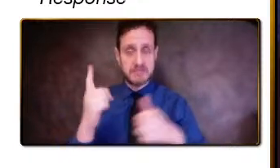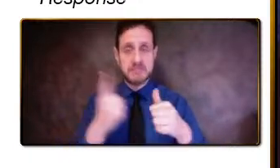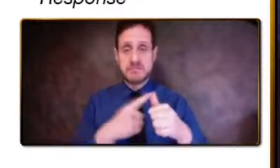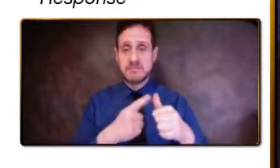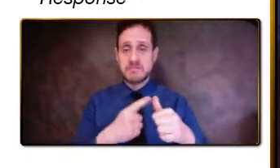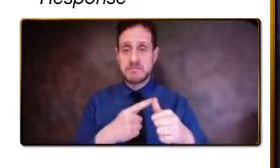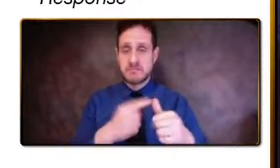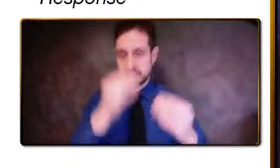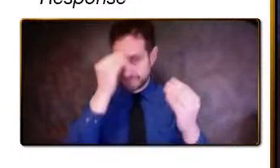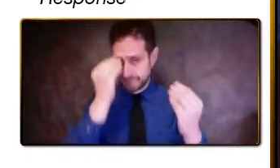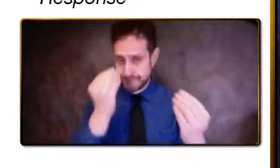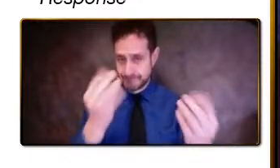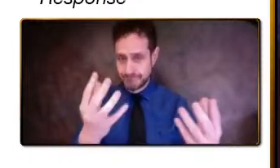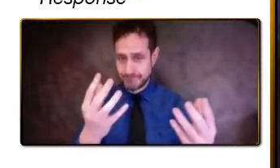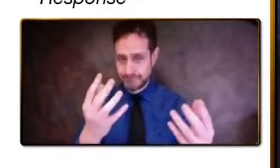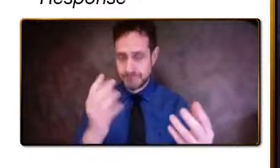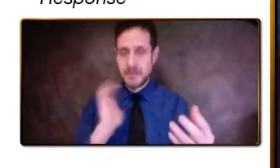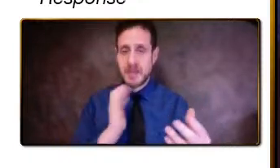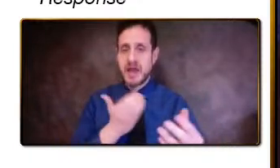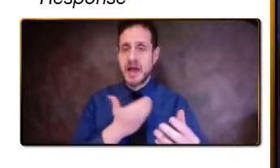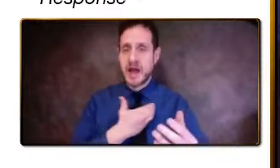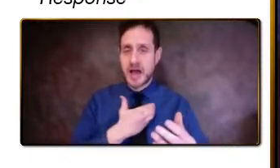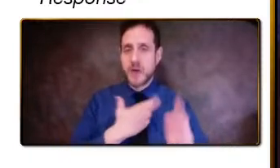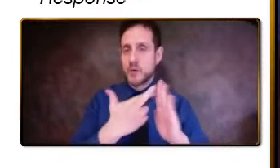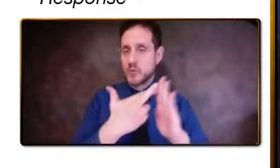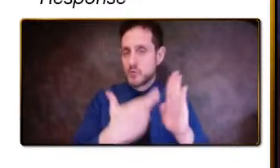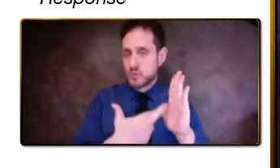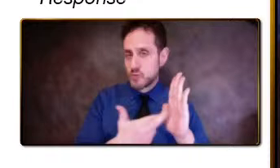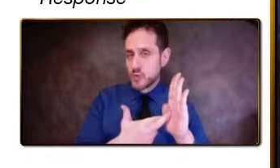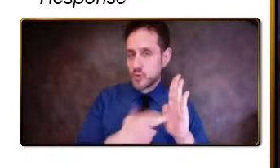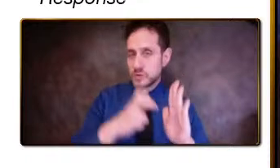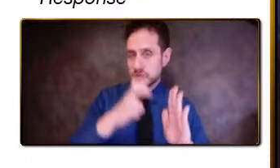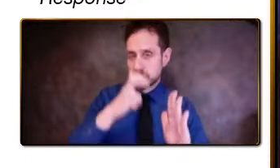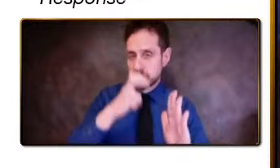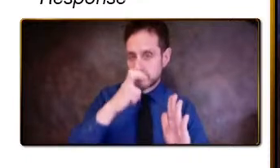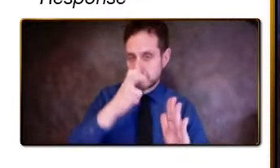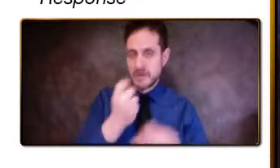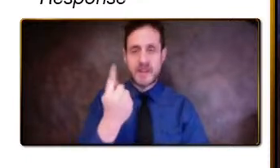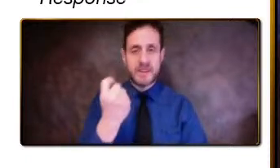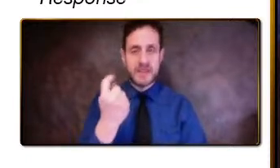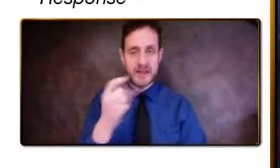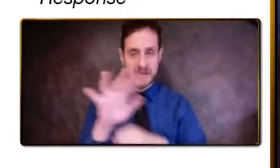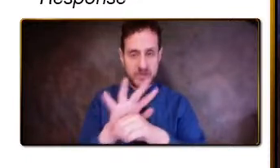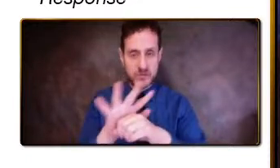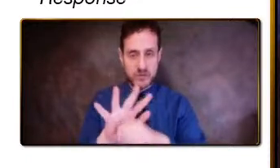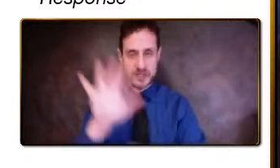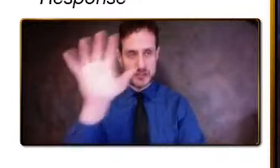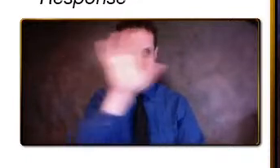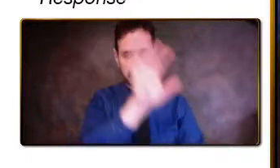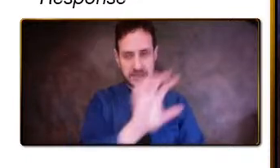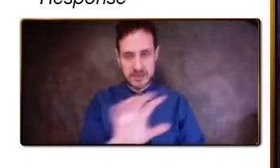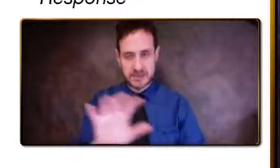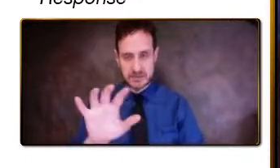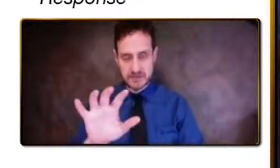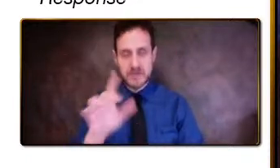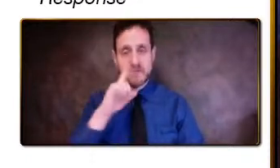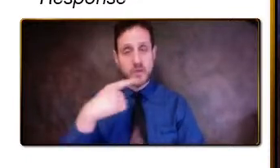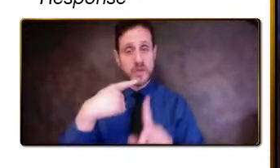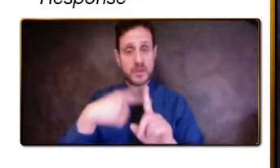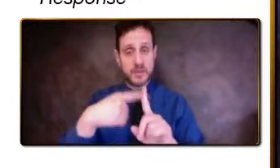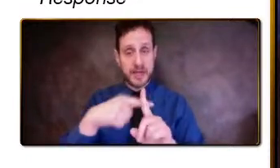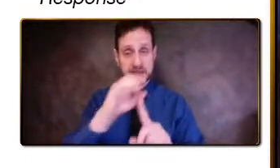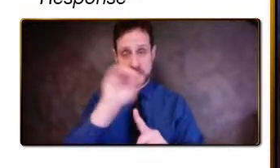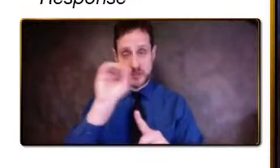update on our mitigation efforts and where each of our 11 regions stand in terms of the positivity rates and